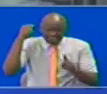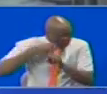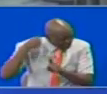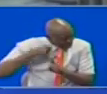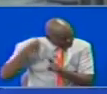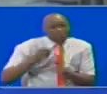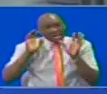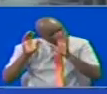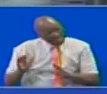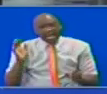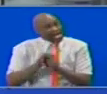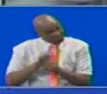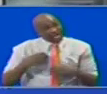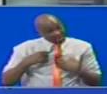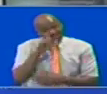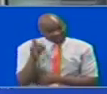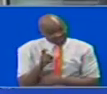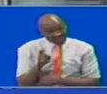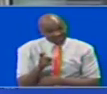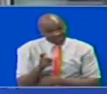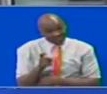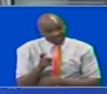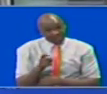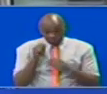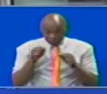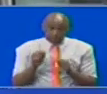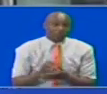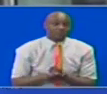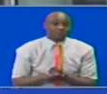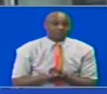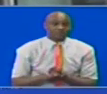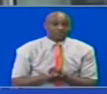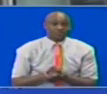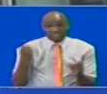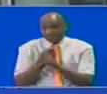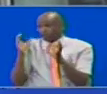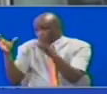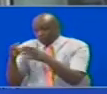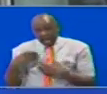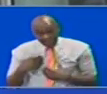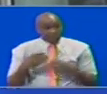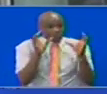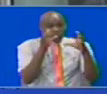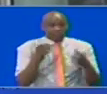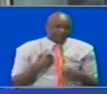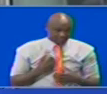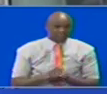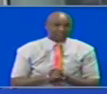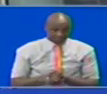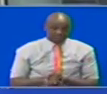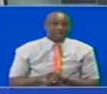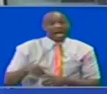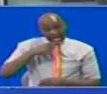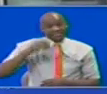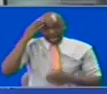in terms of the assurance from some unpredictable members within blocks like SADC, ESC? Well, we are